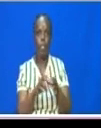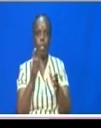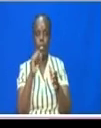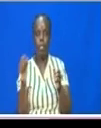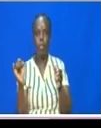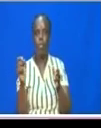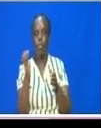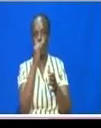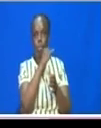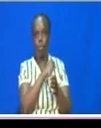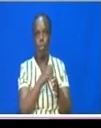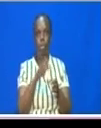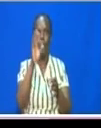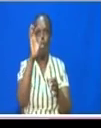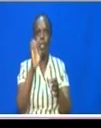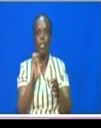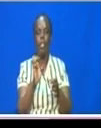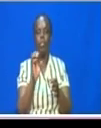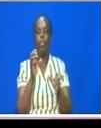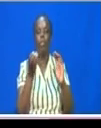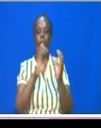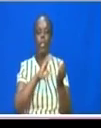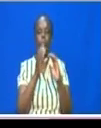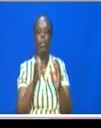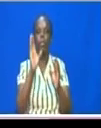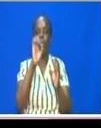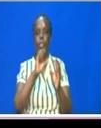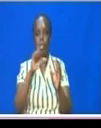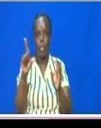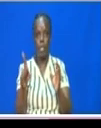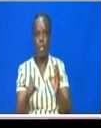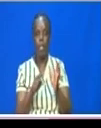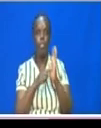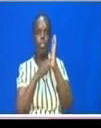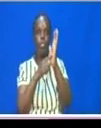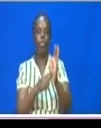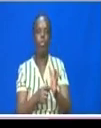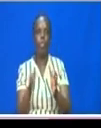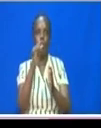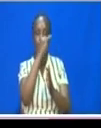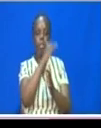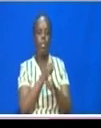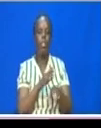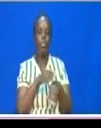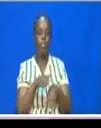cell for the cell above and show on the diagram the flow of electrons.